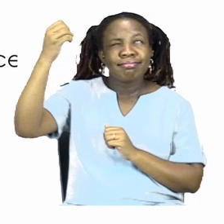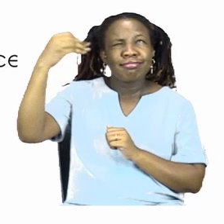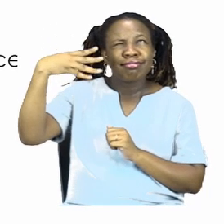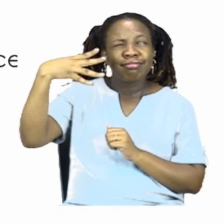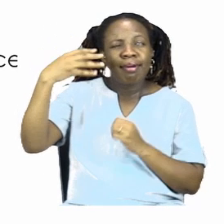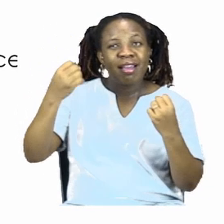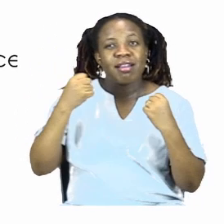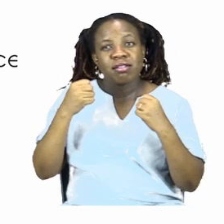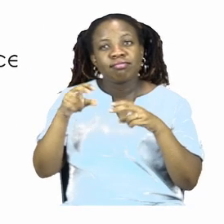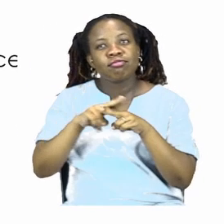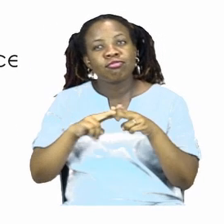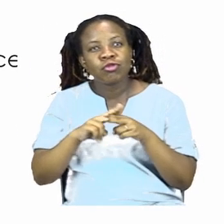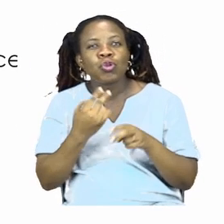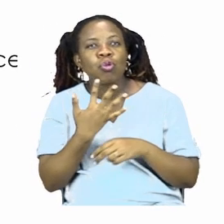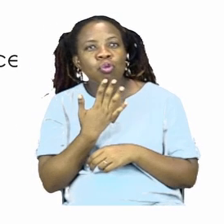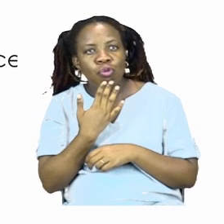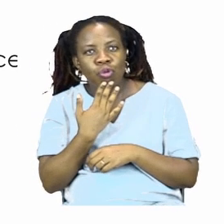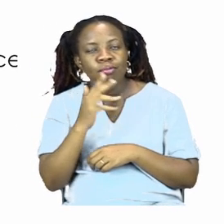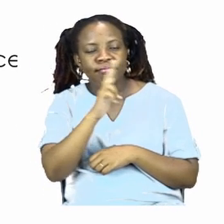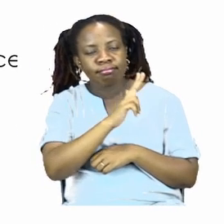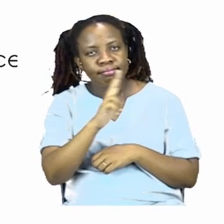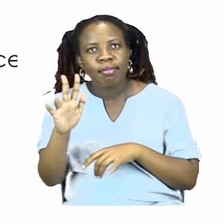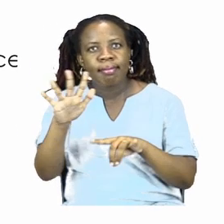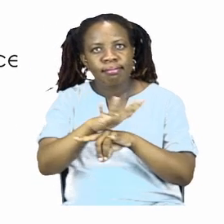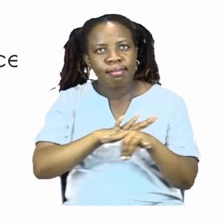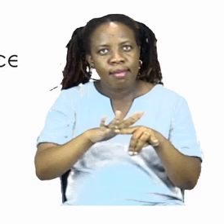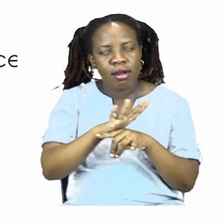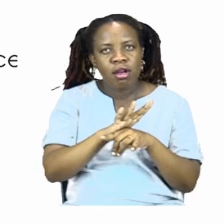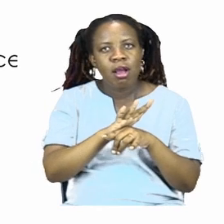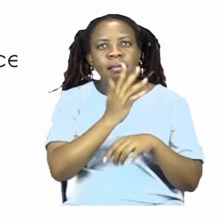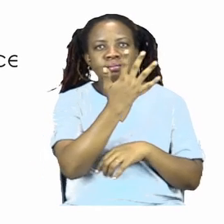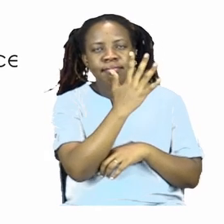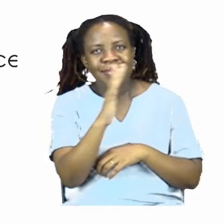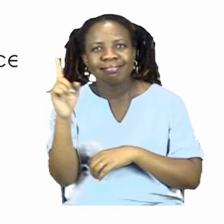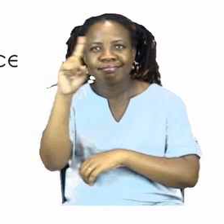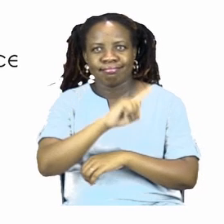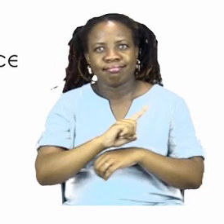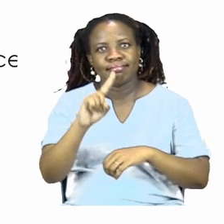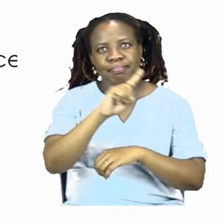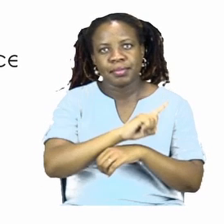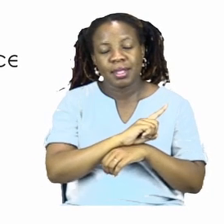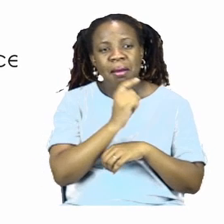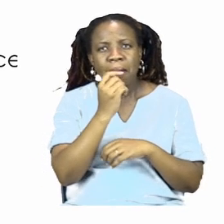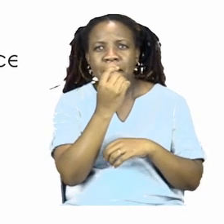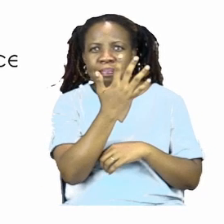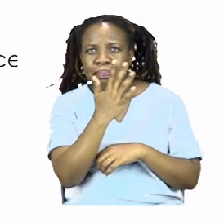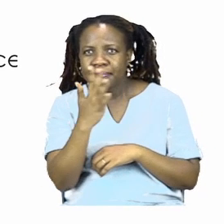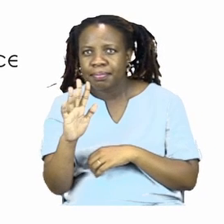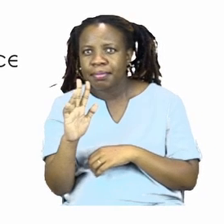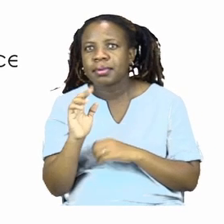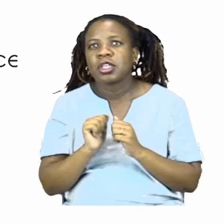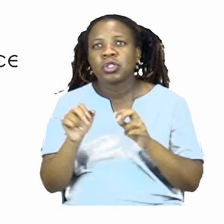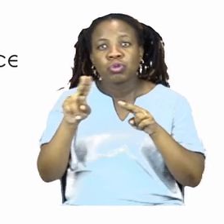plants daily. Plants use it to produce their food and to grow. Animals use